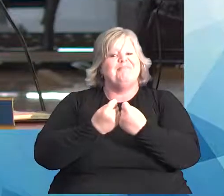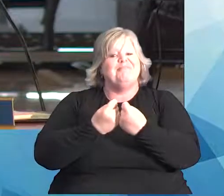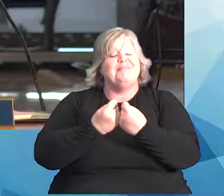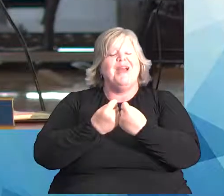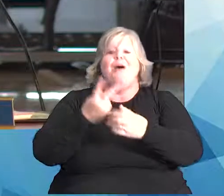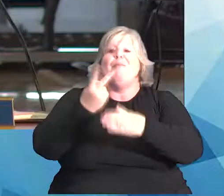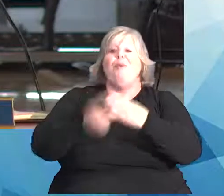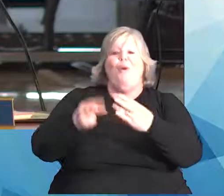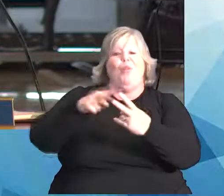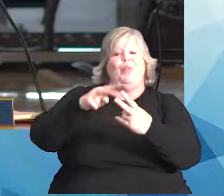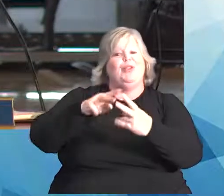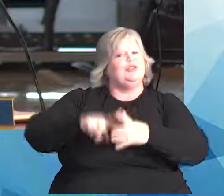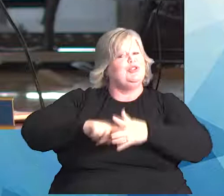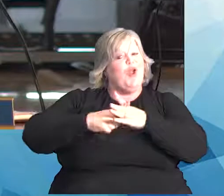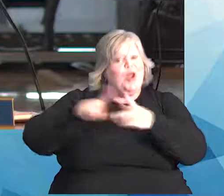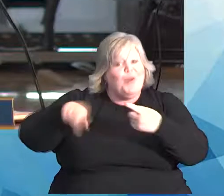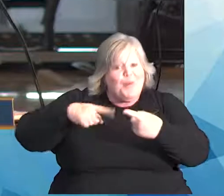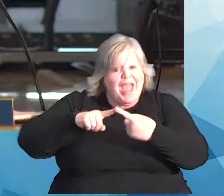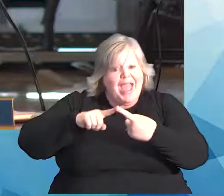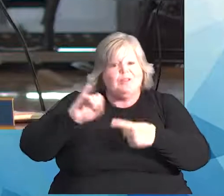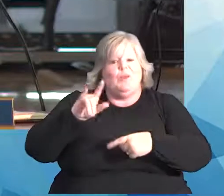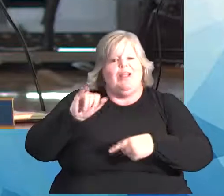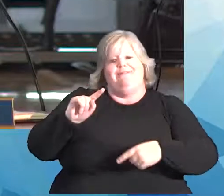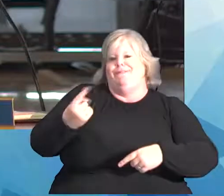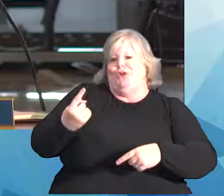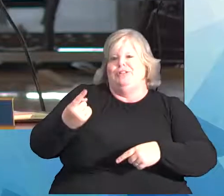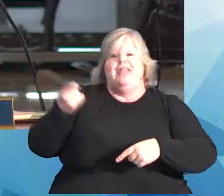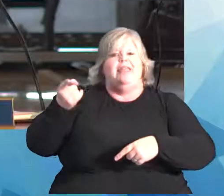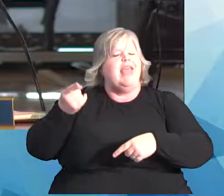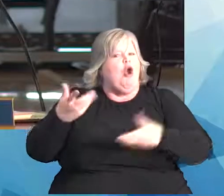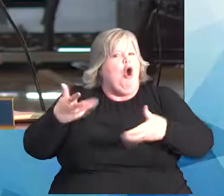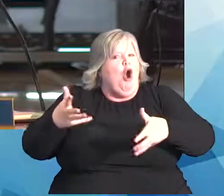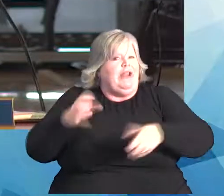Both began on July 1 as internal hires,